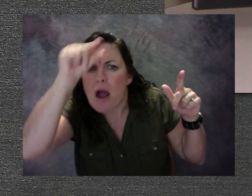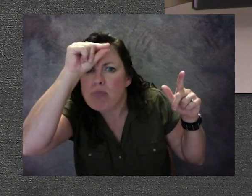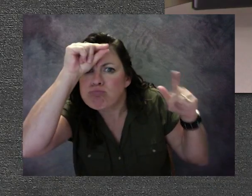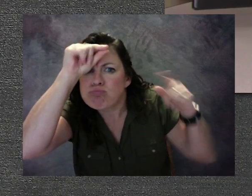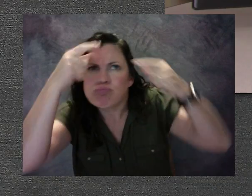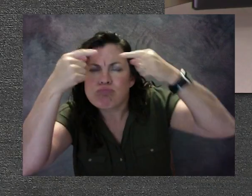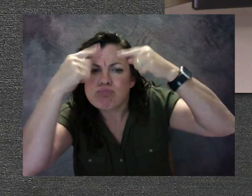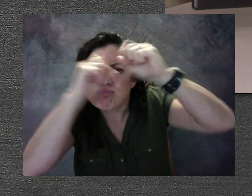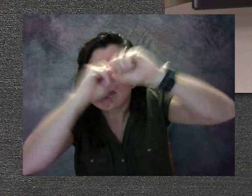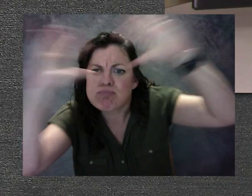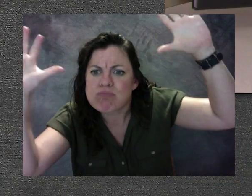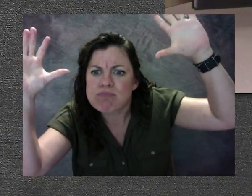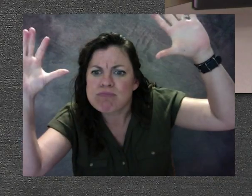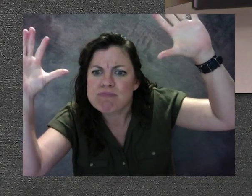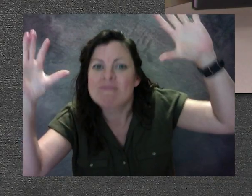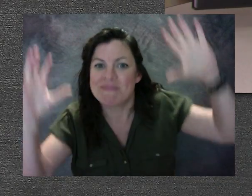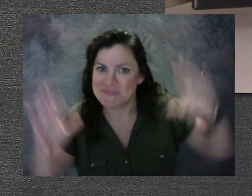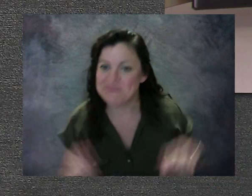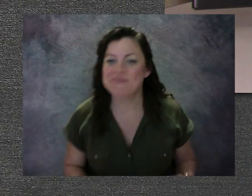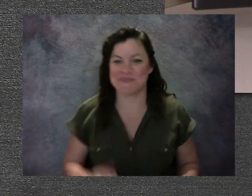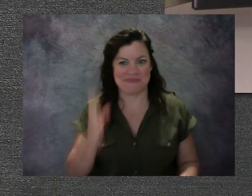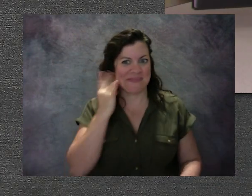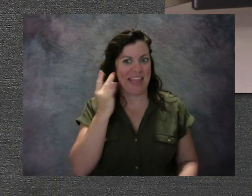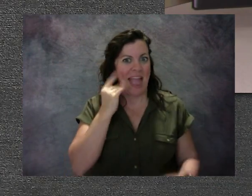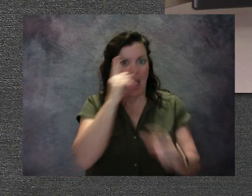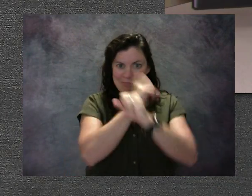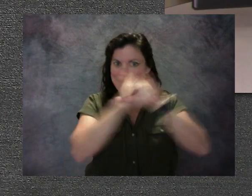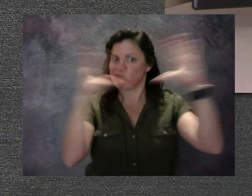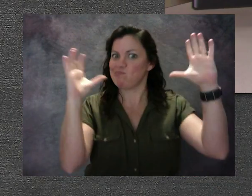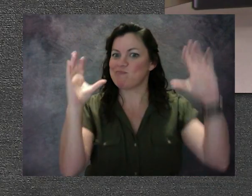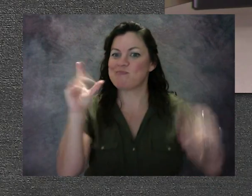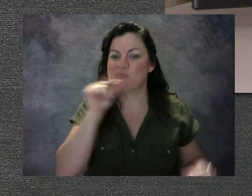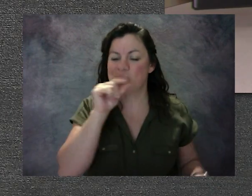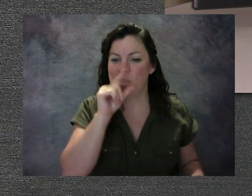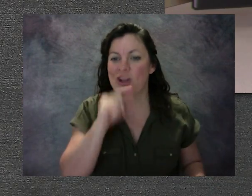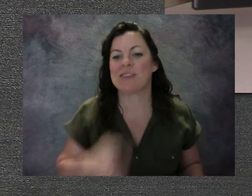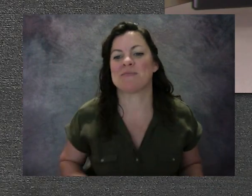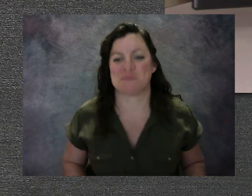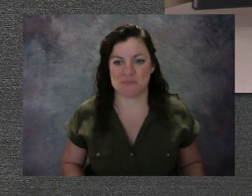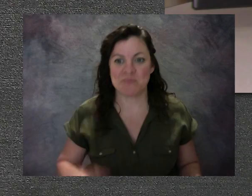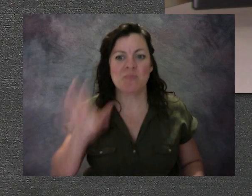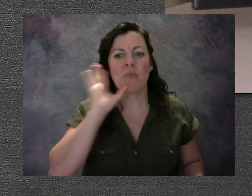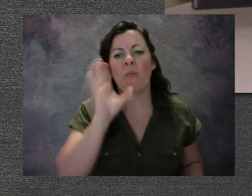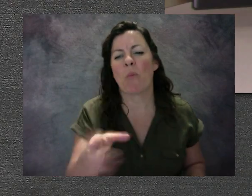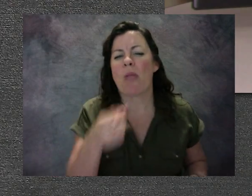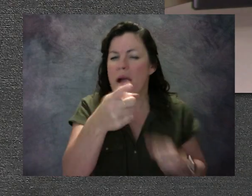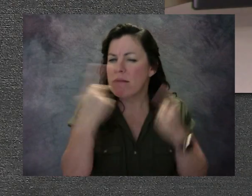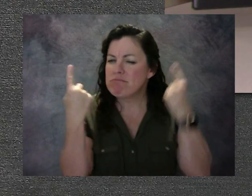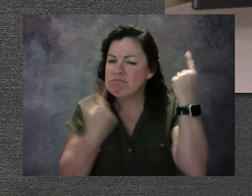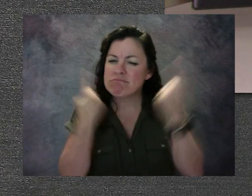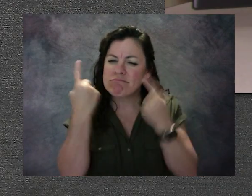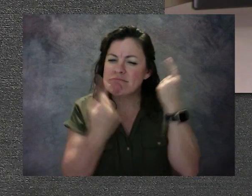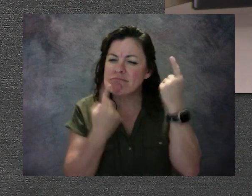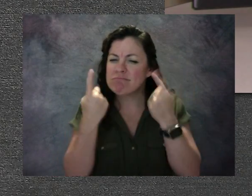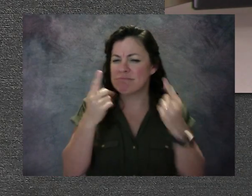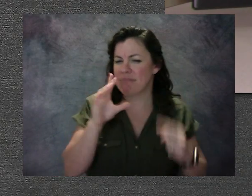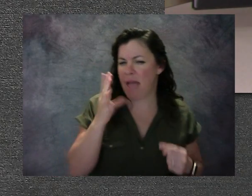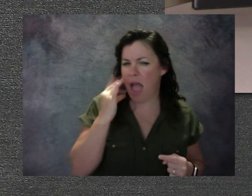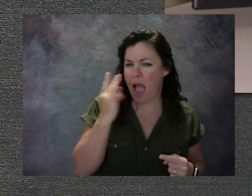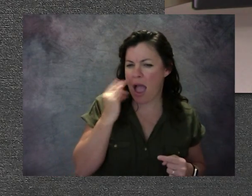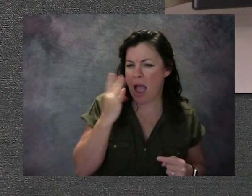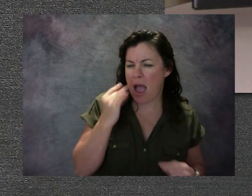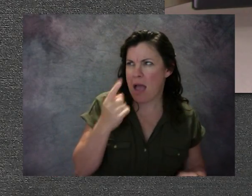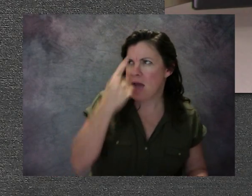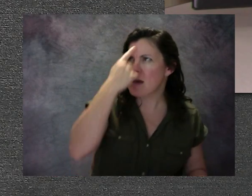today, and we're going to also incorporate something that we think our cat might be thinking about. We'll put it up in their forehead. What are some